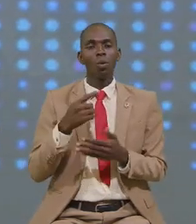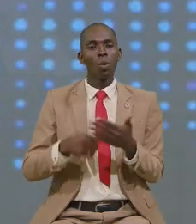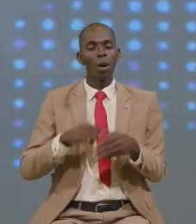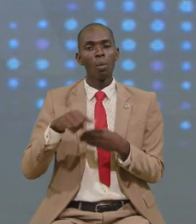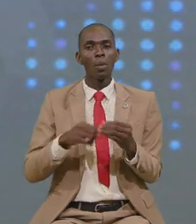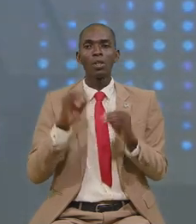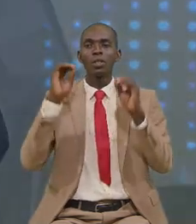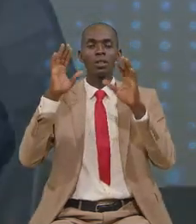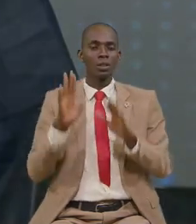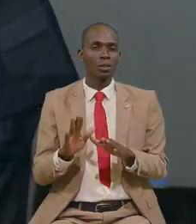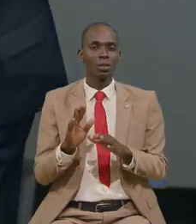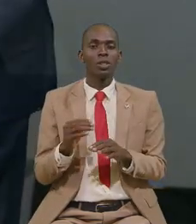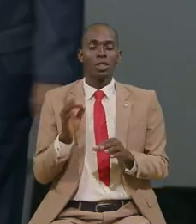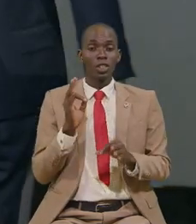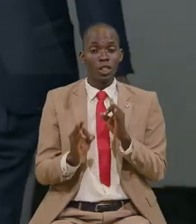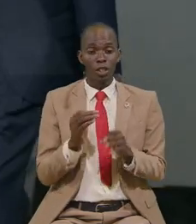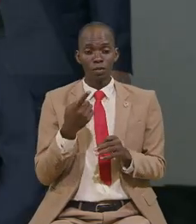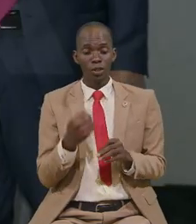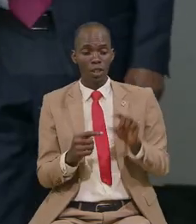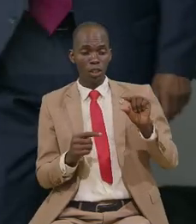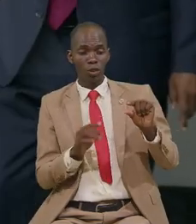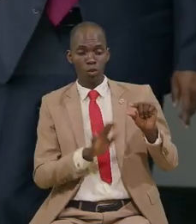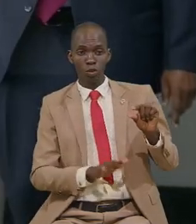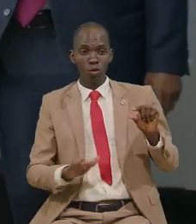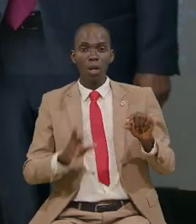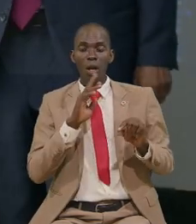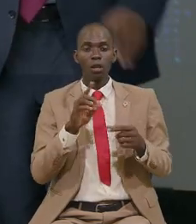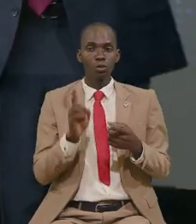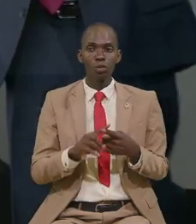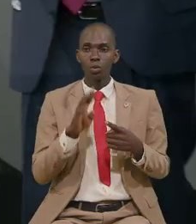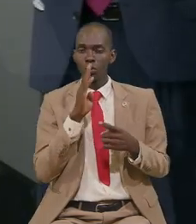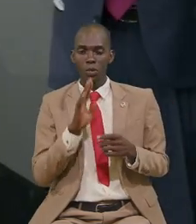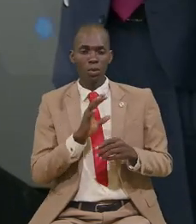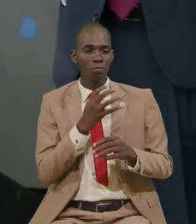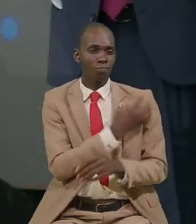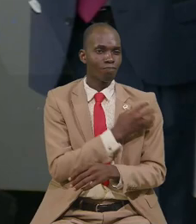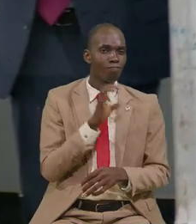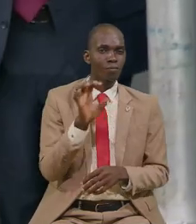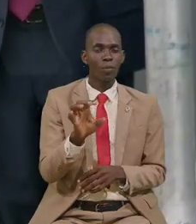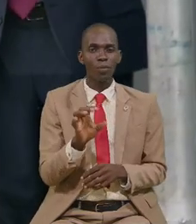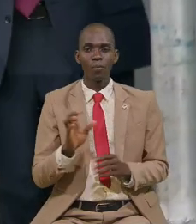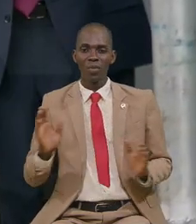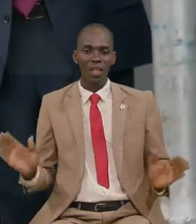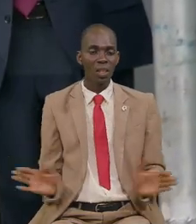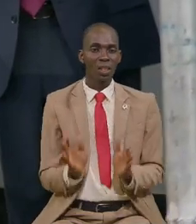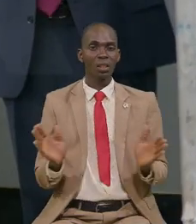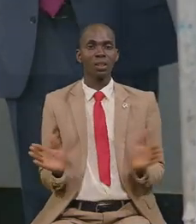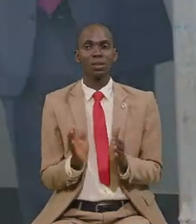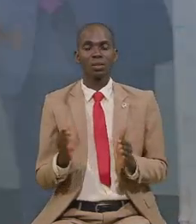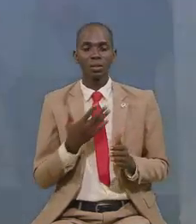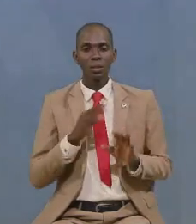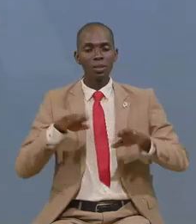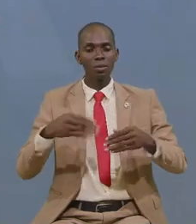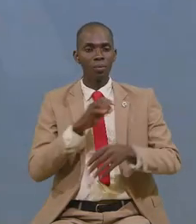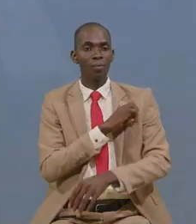If the little children are to be so empowered, so enabled and so energized